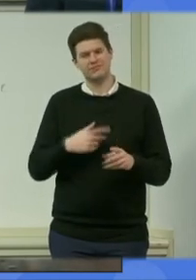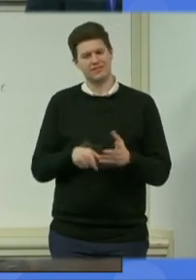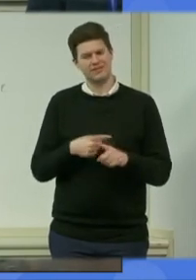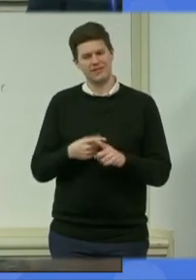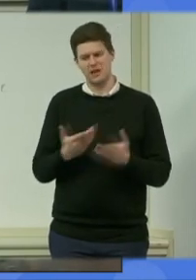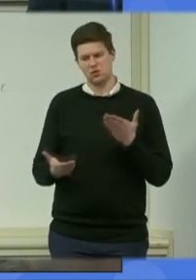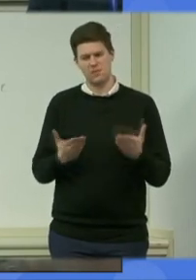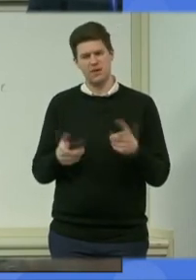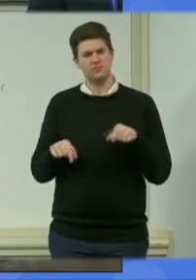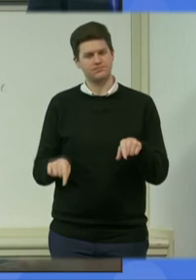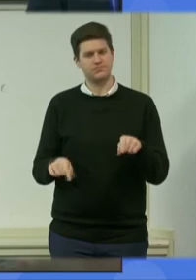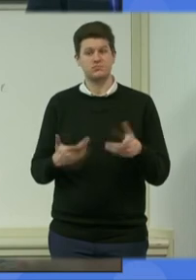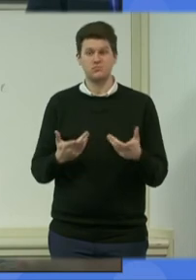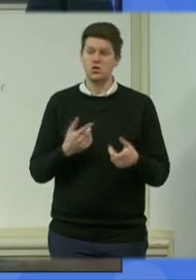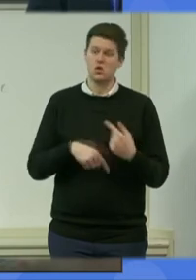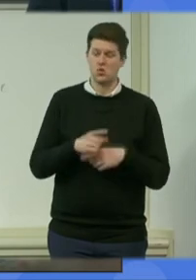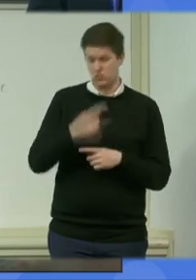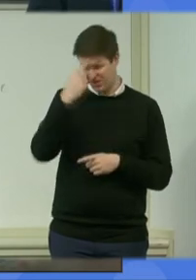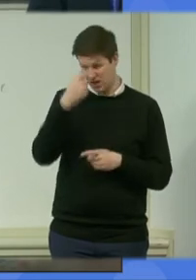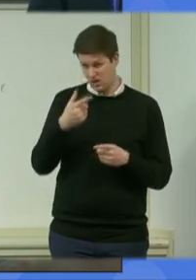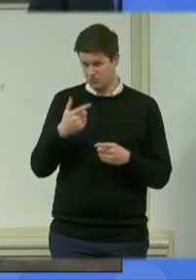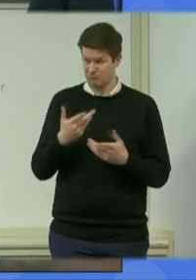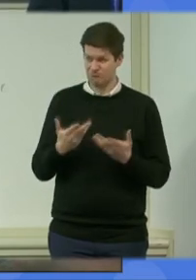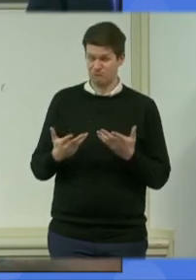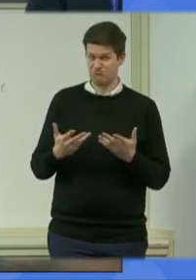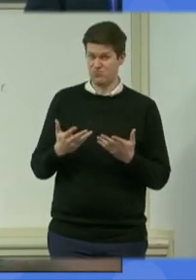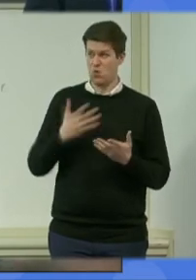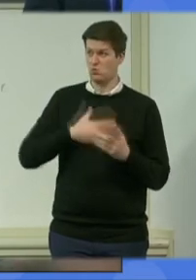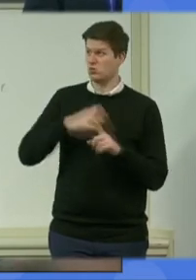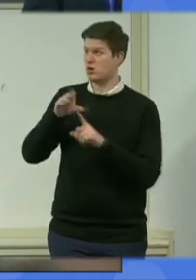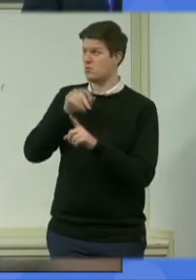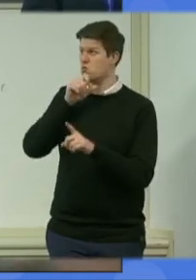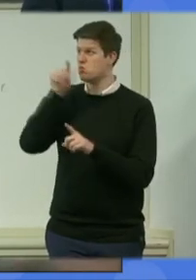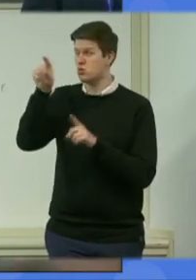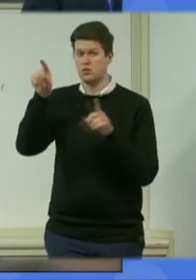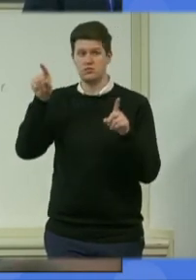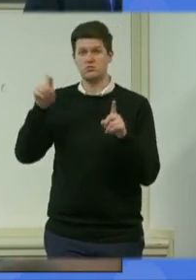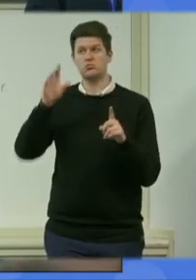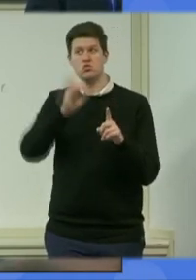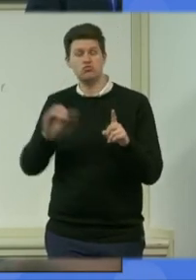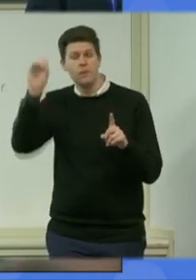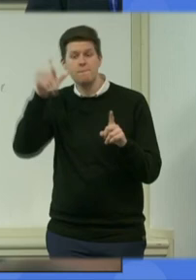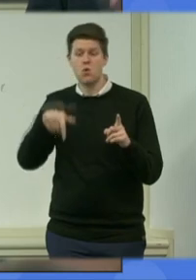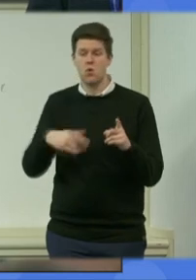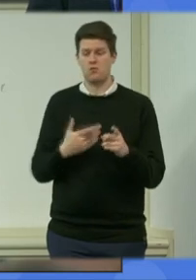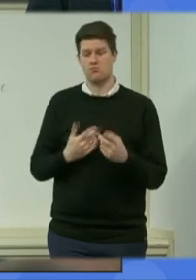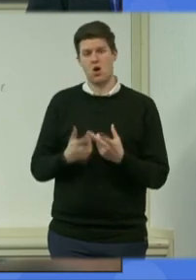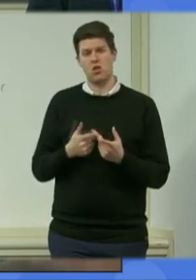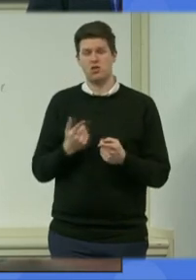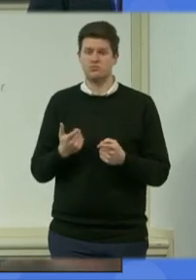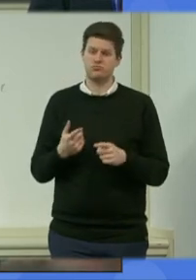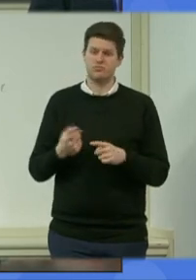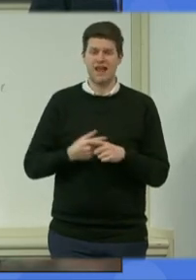be, more European country or more like our English-speaking kind of Australia, New Zealand, America. So I think there's kind of a real question